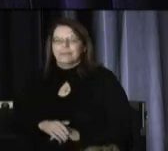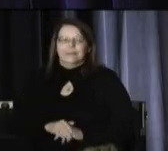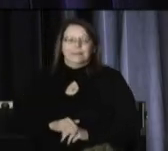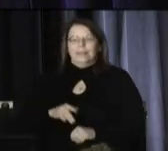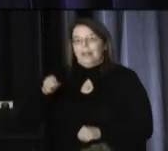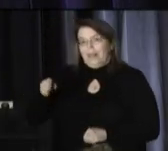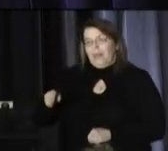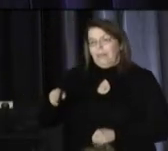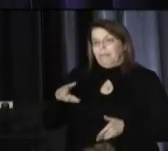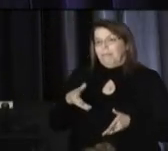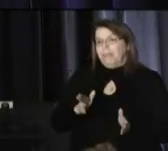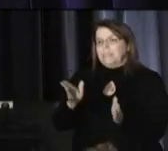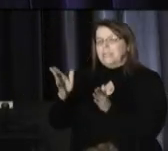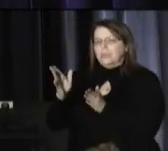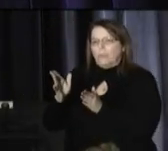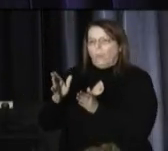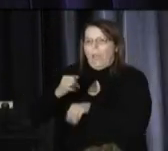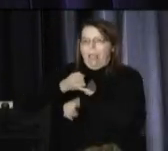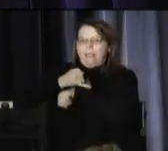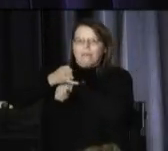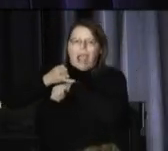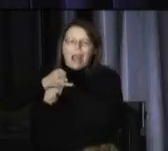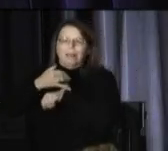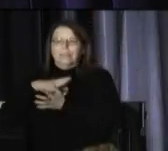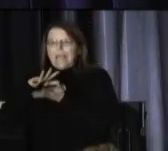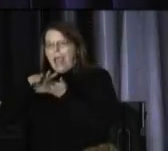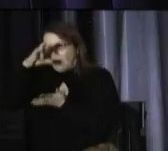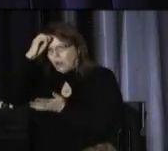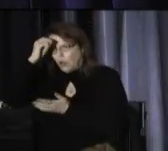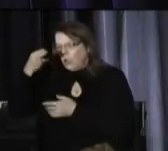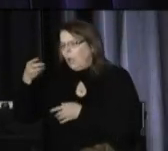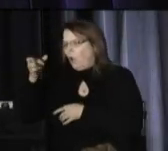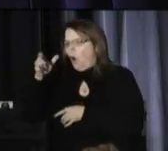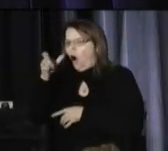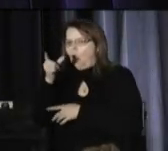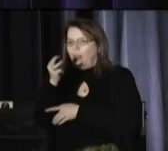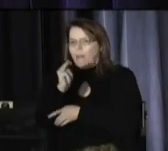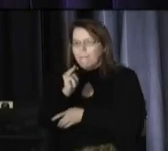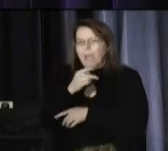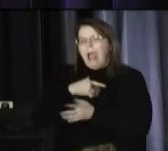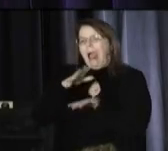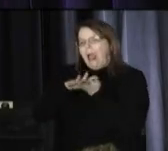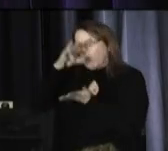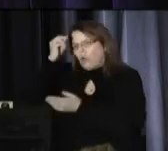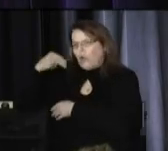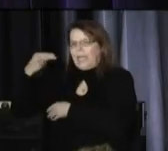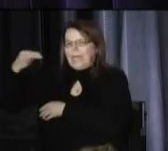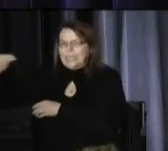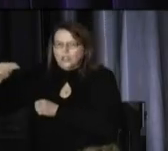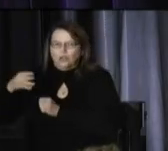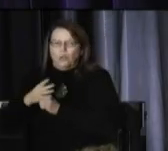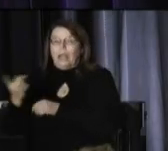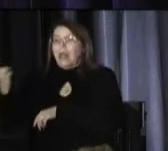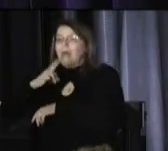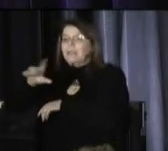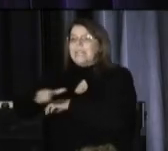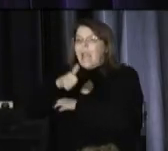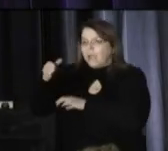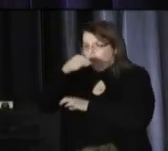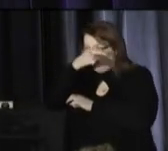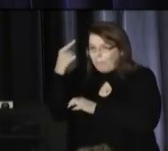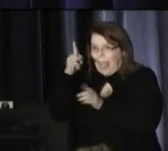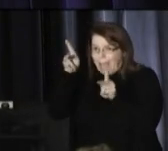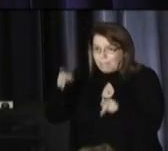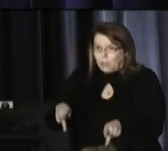This is the way of islands. I learned in Harlem. I learned in history. The day another black person is